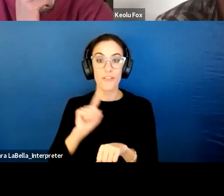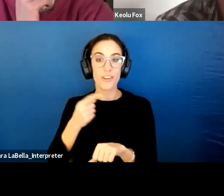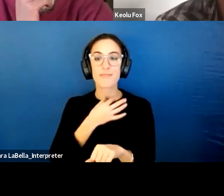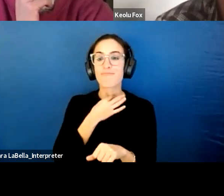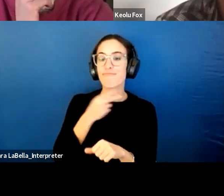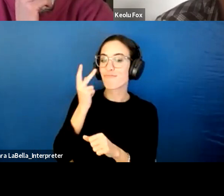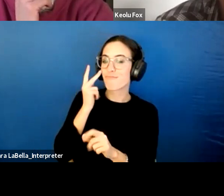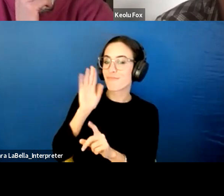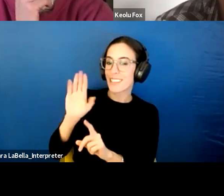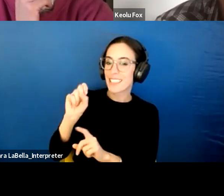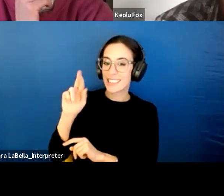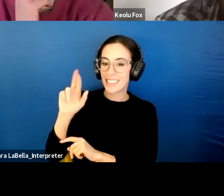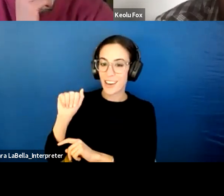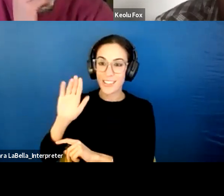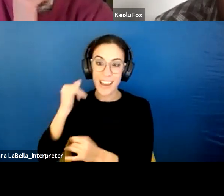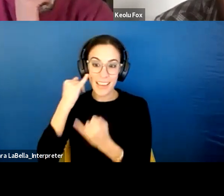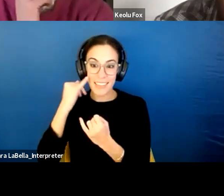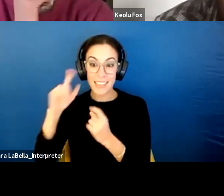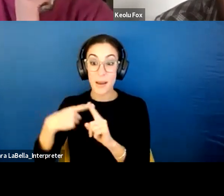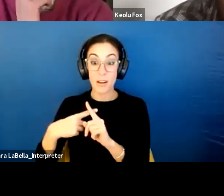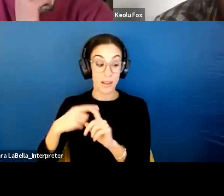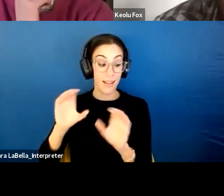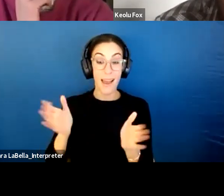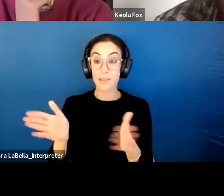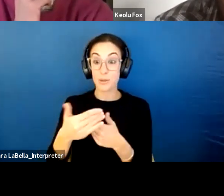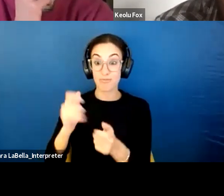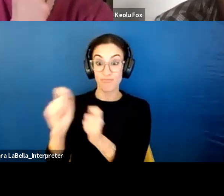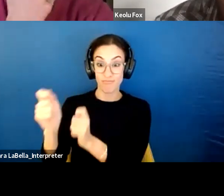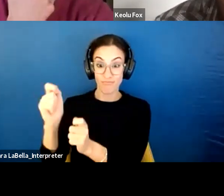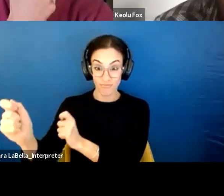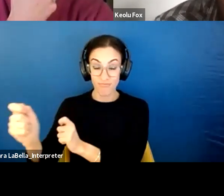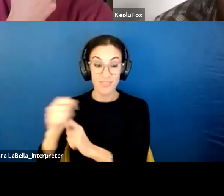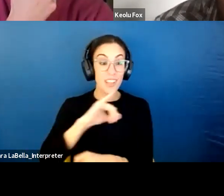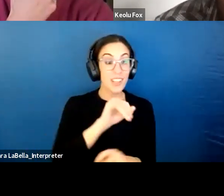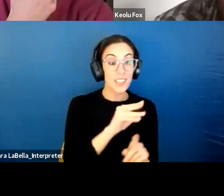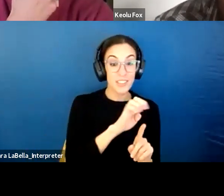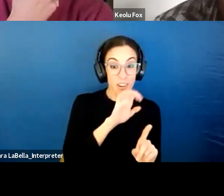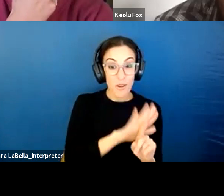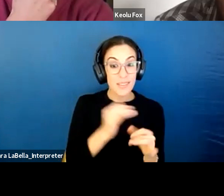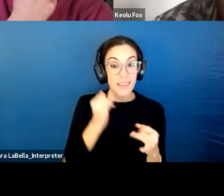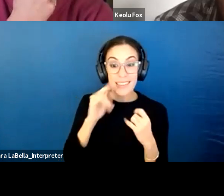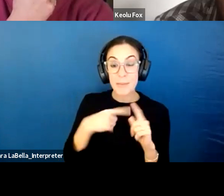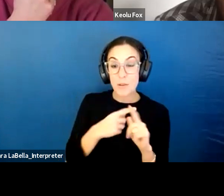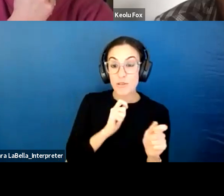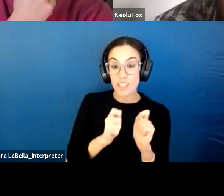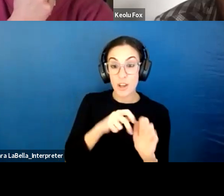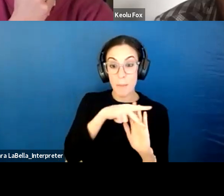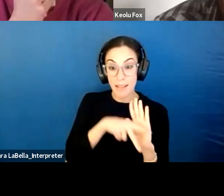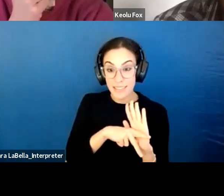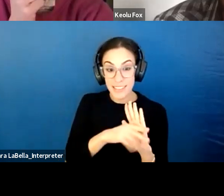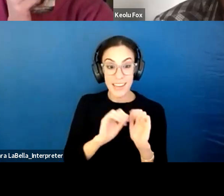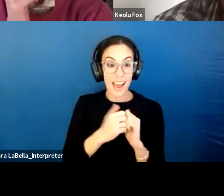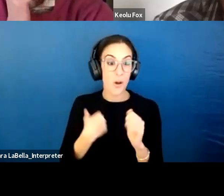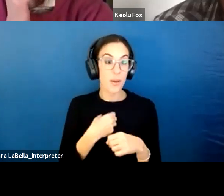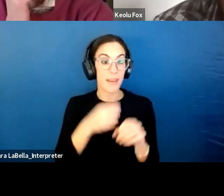ideas about changing the classrooms. You know, Joe's ideas about changing sort of policy and how we make